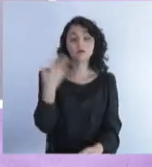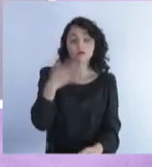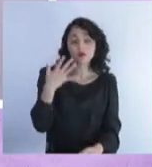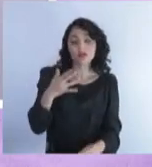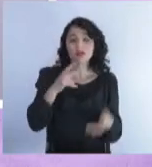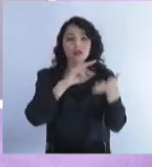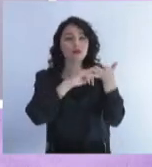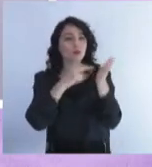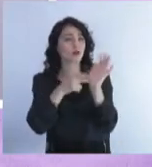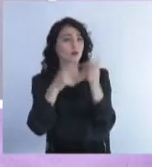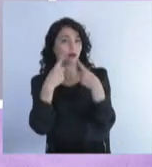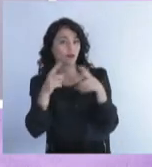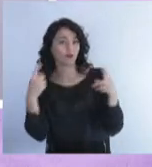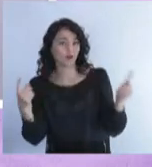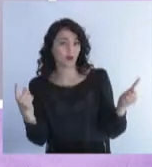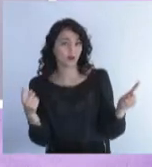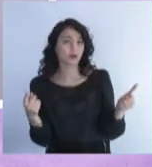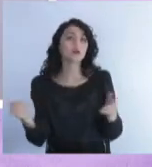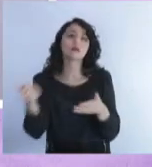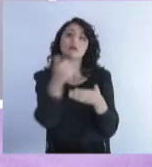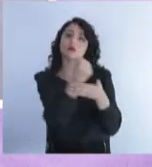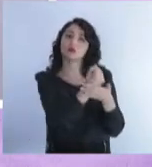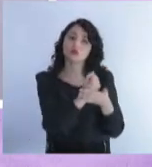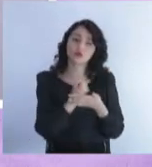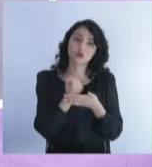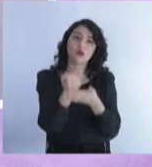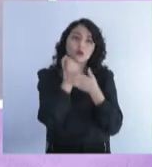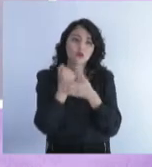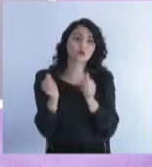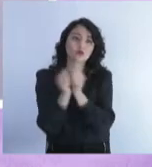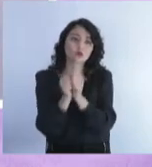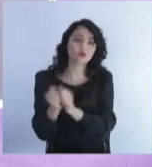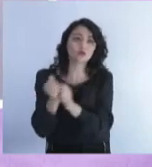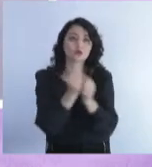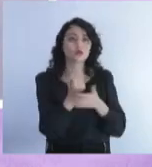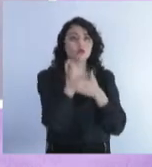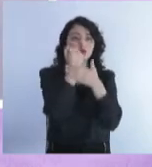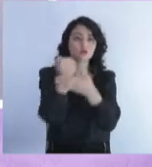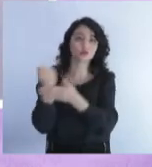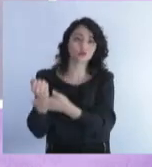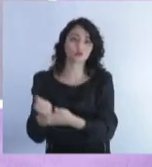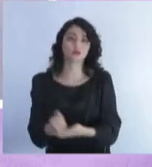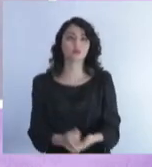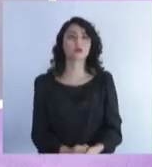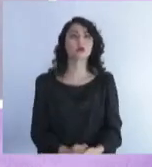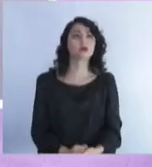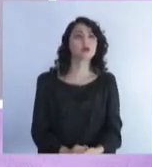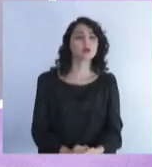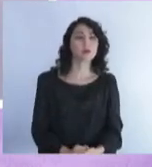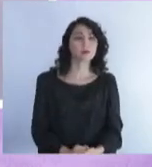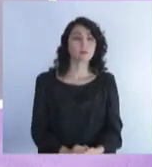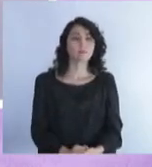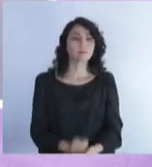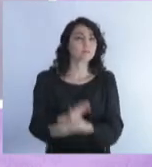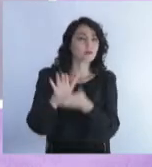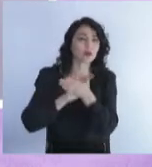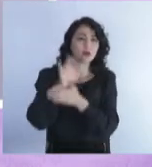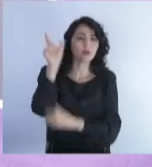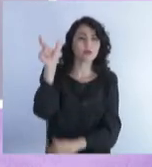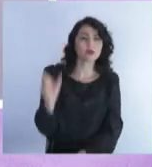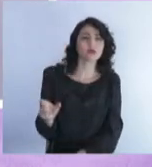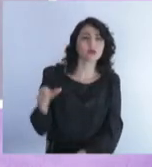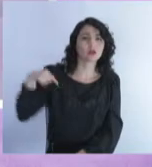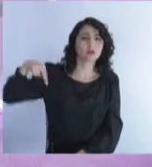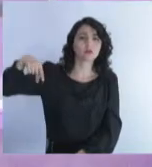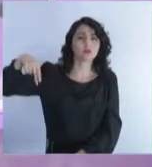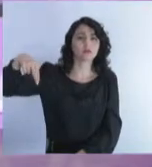these larger problems. And if we're only self-focused, we're like that person who doesn't notice the person in need